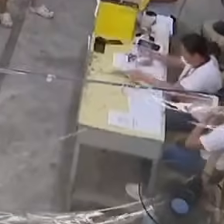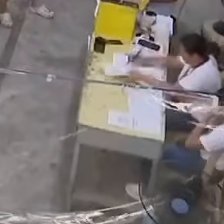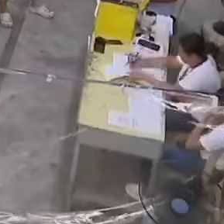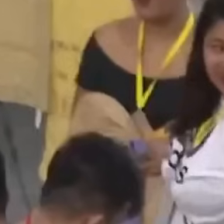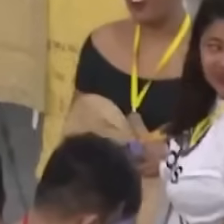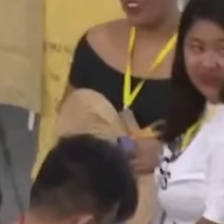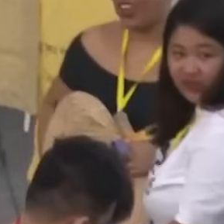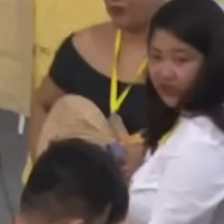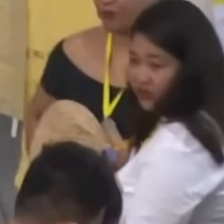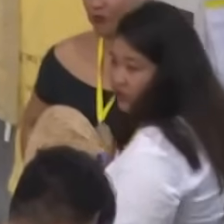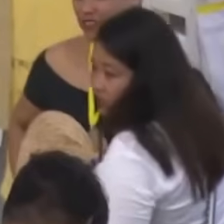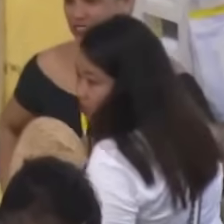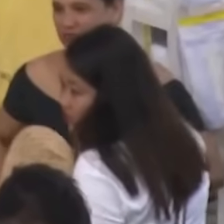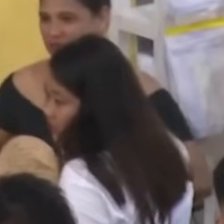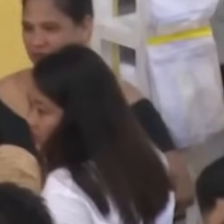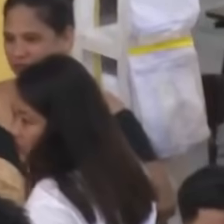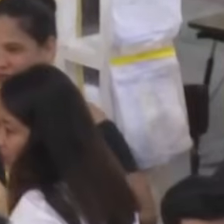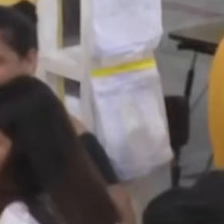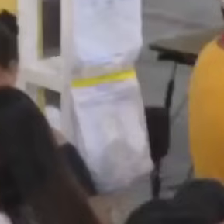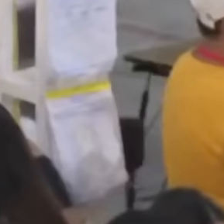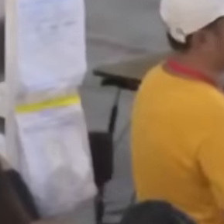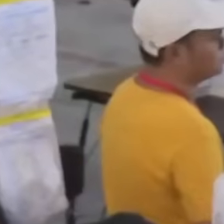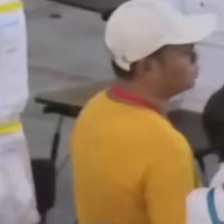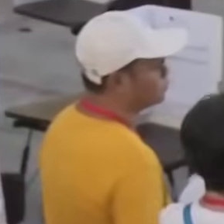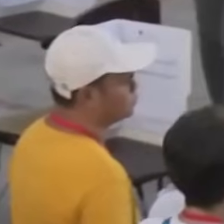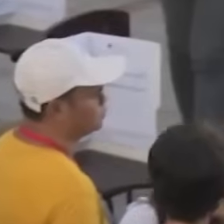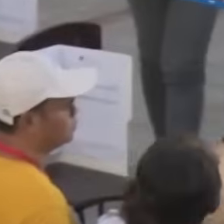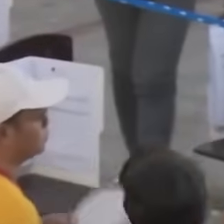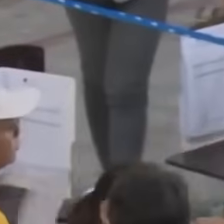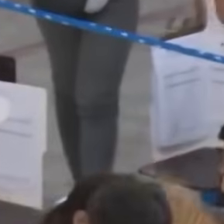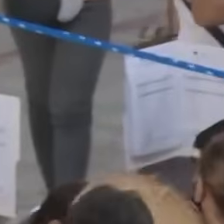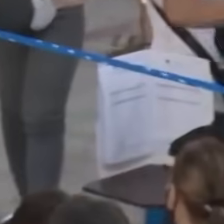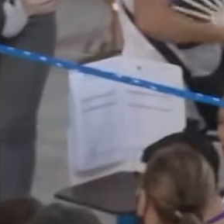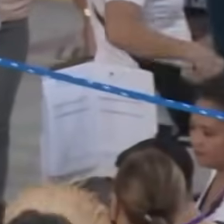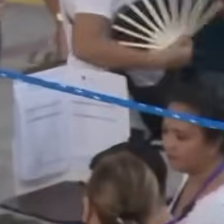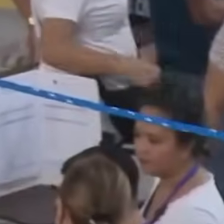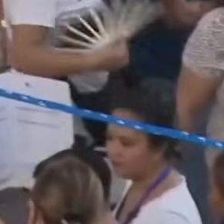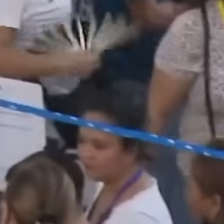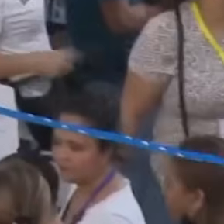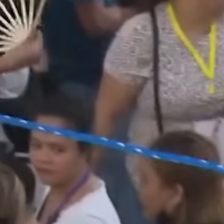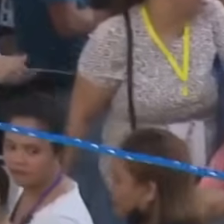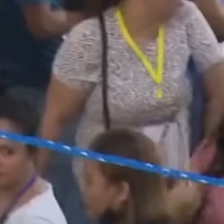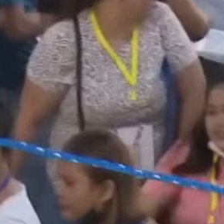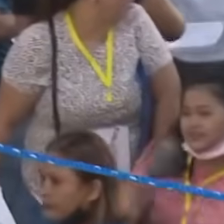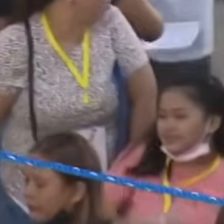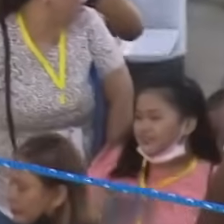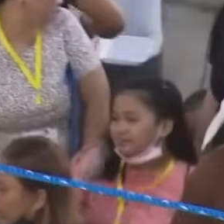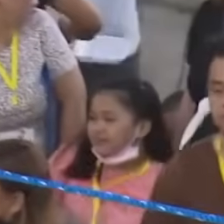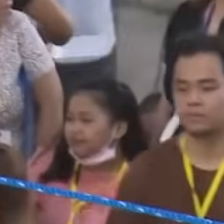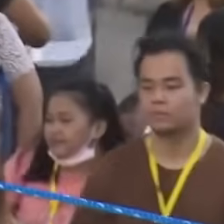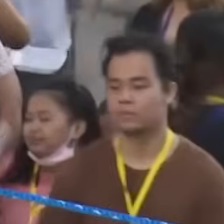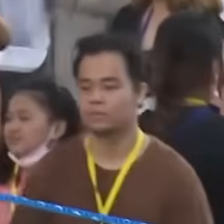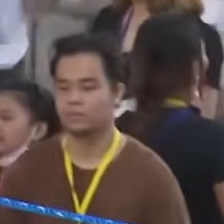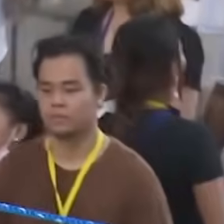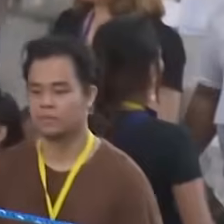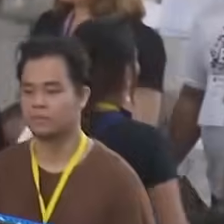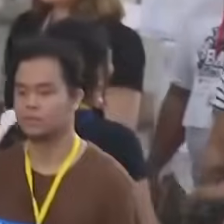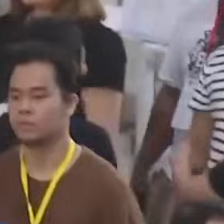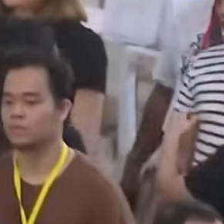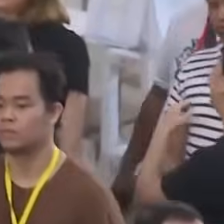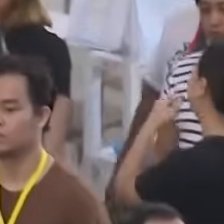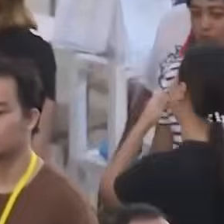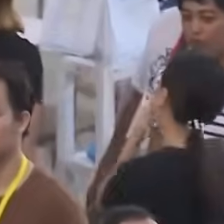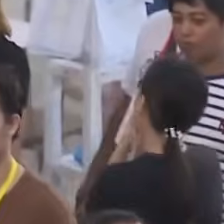Meanwhile, the poll body issued a warning against winning bets in the recent village and youth council polls who failed to account for their campaign